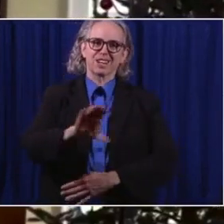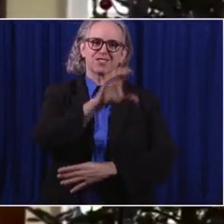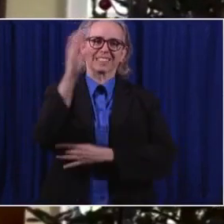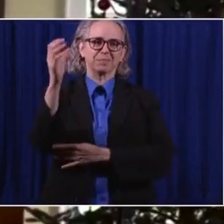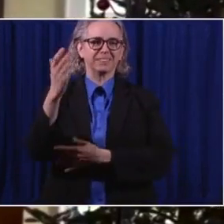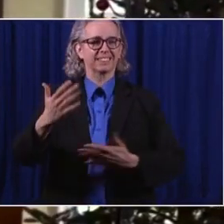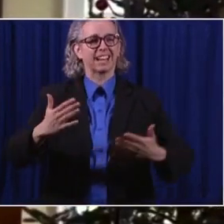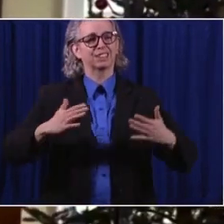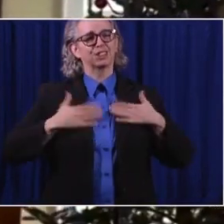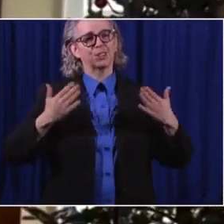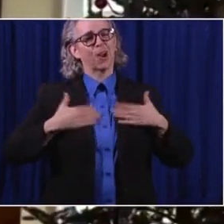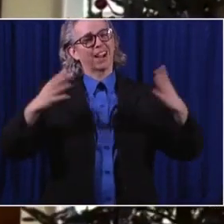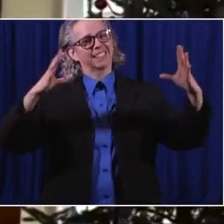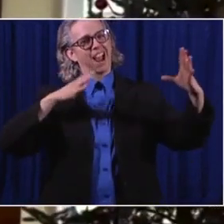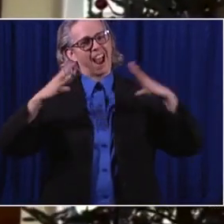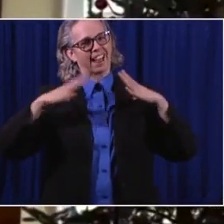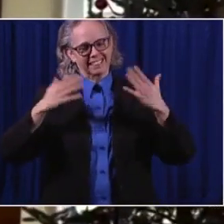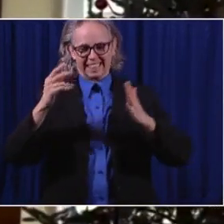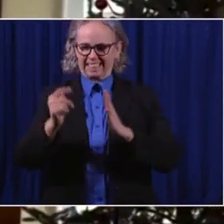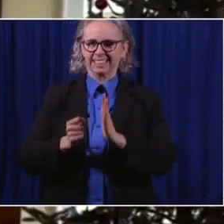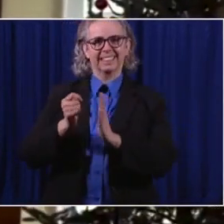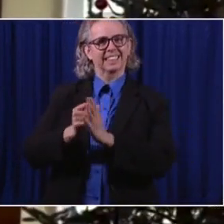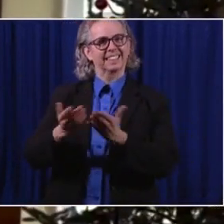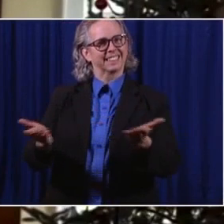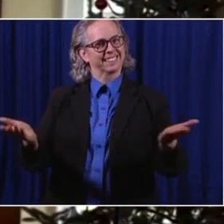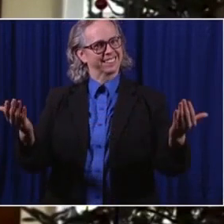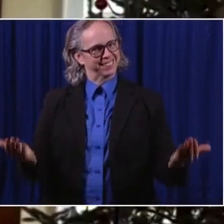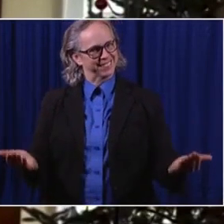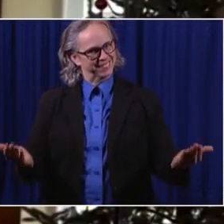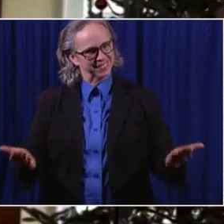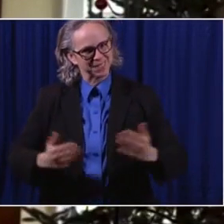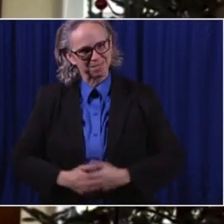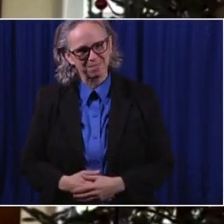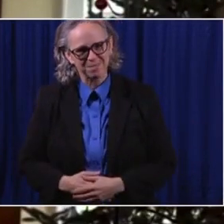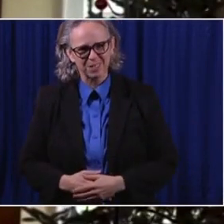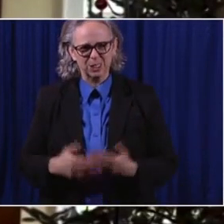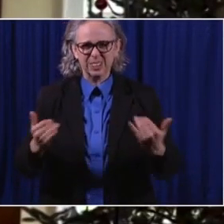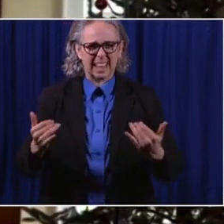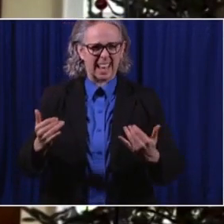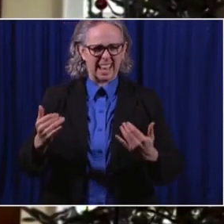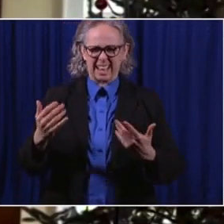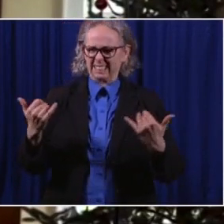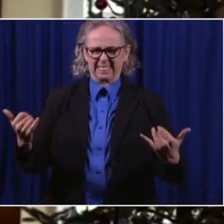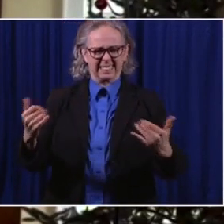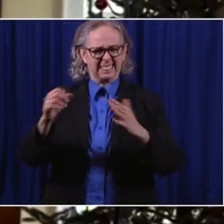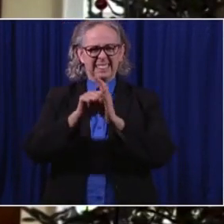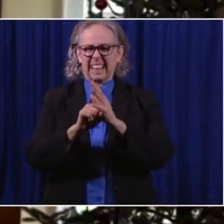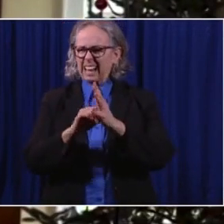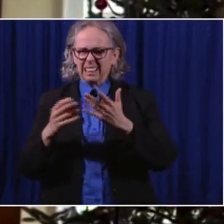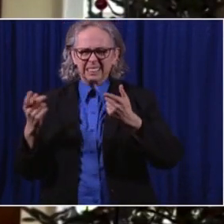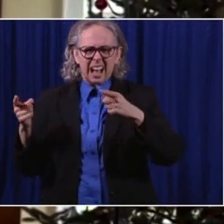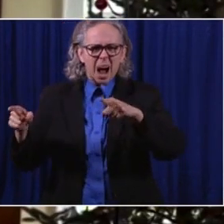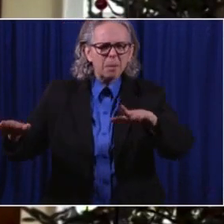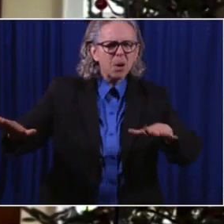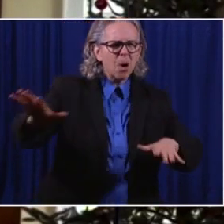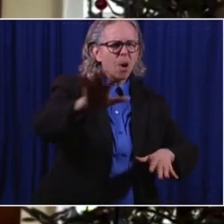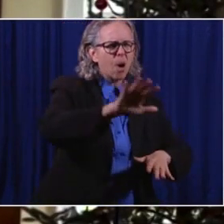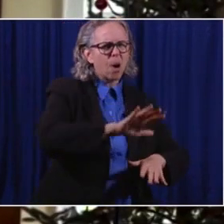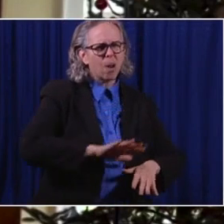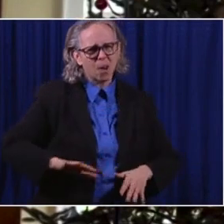season. A lot of activity going around the state today as we're seeing more and more people who